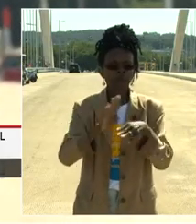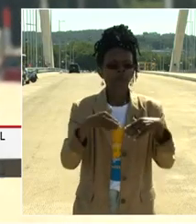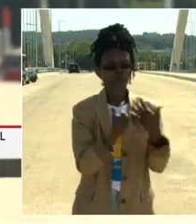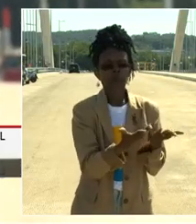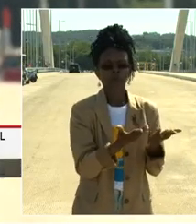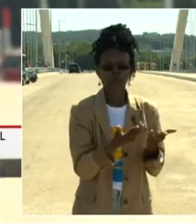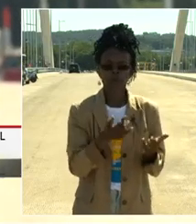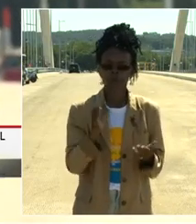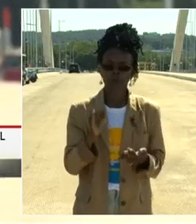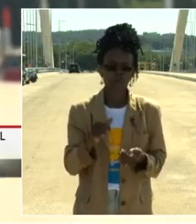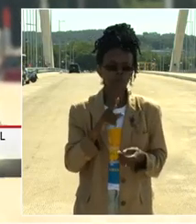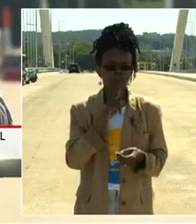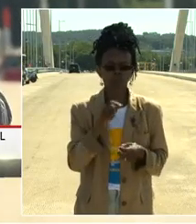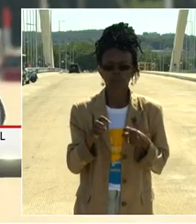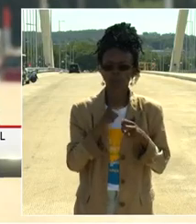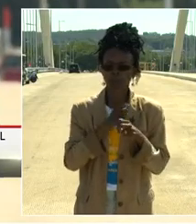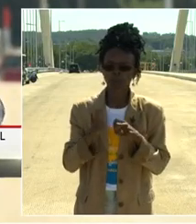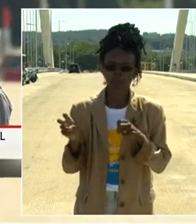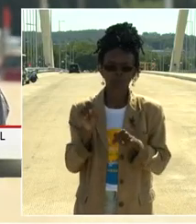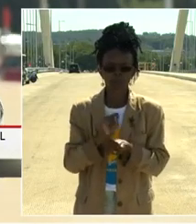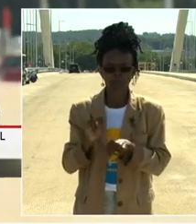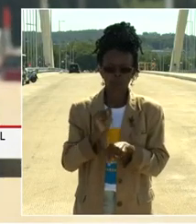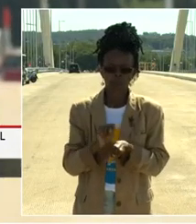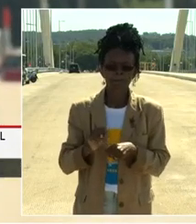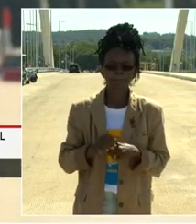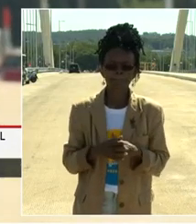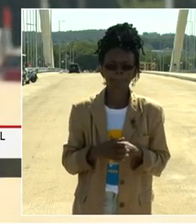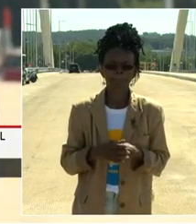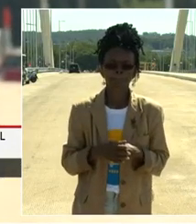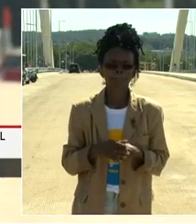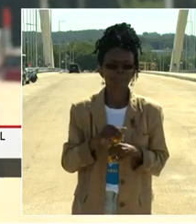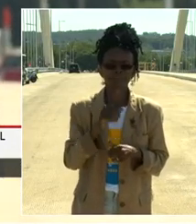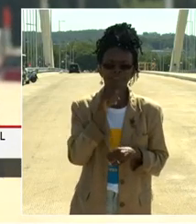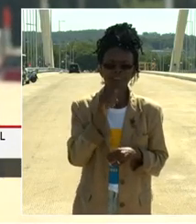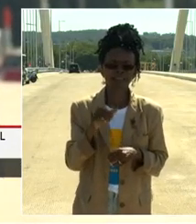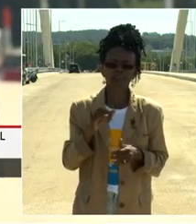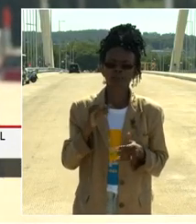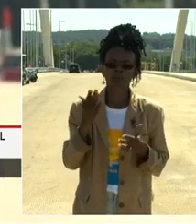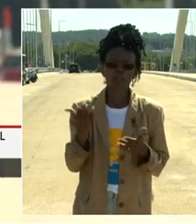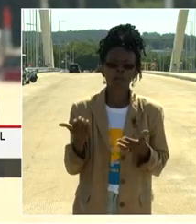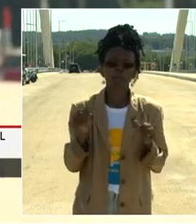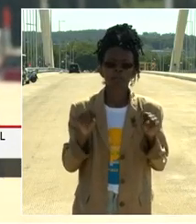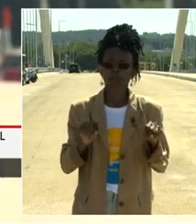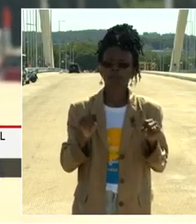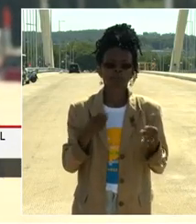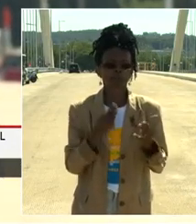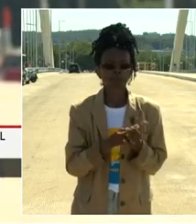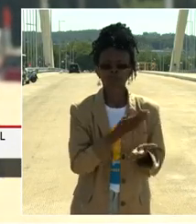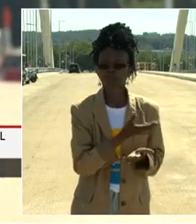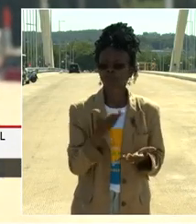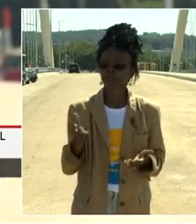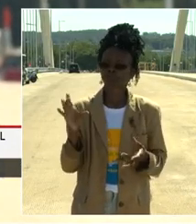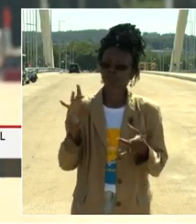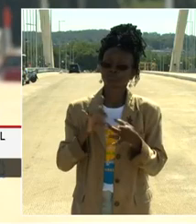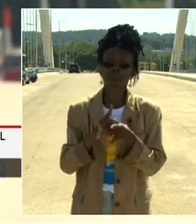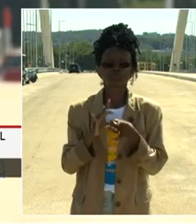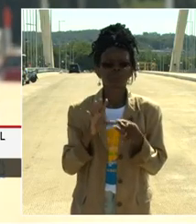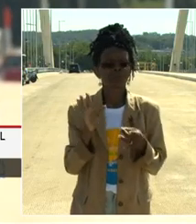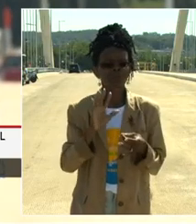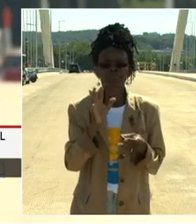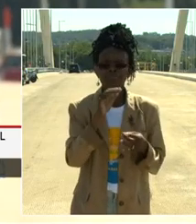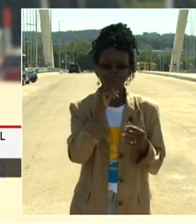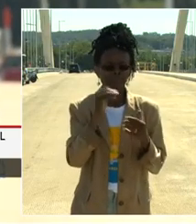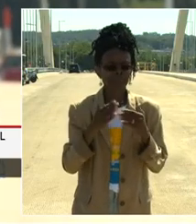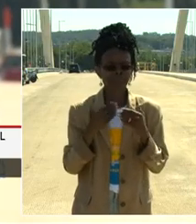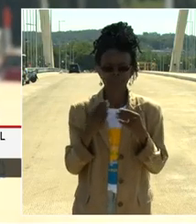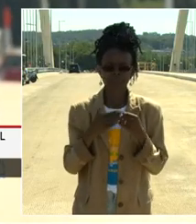easy job. It wasn't the case of here's an appropriation, here's the money. We had to